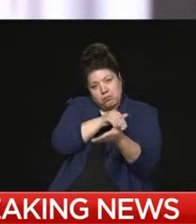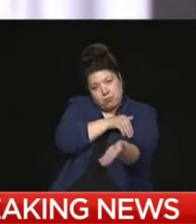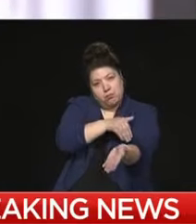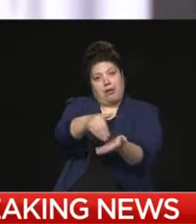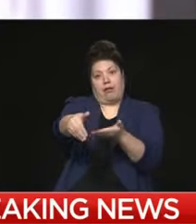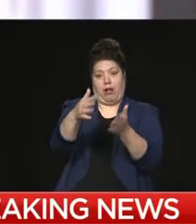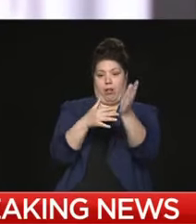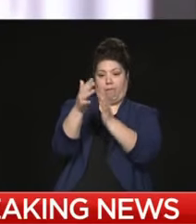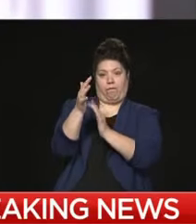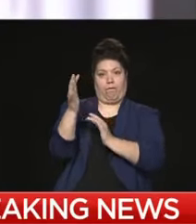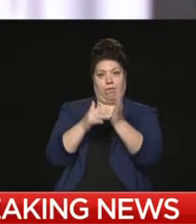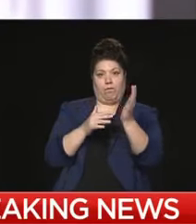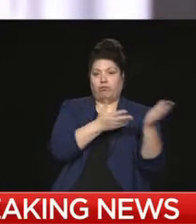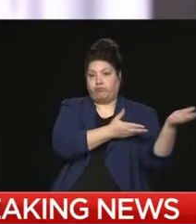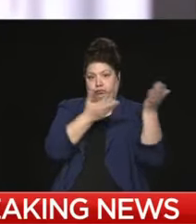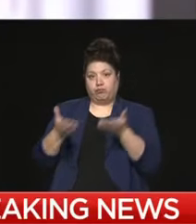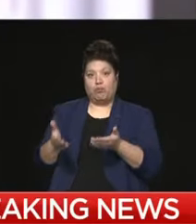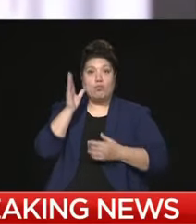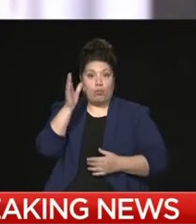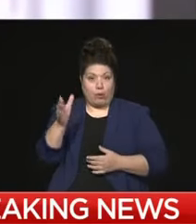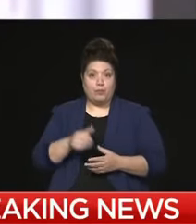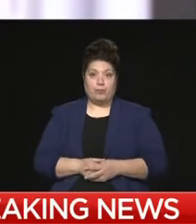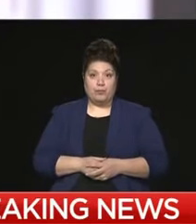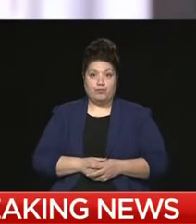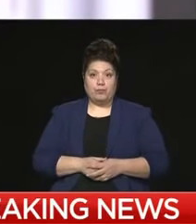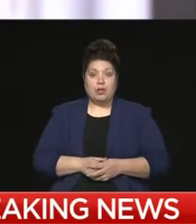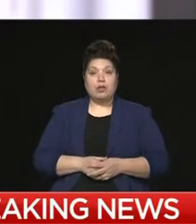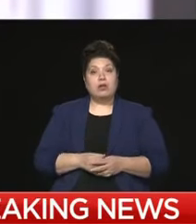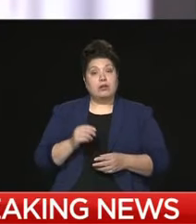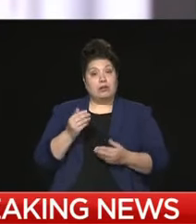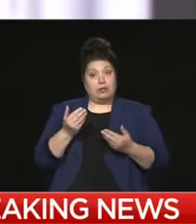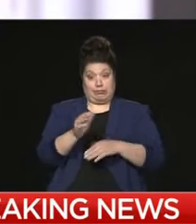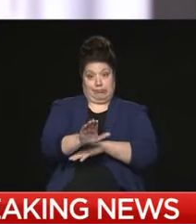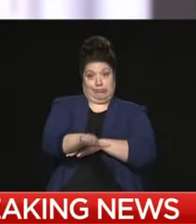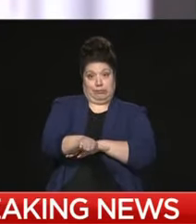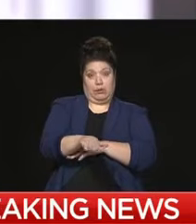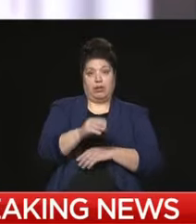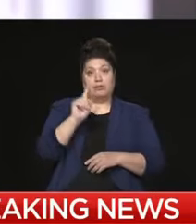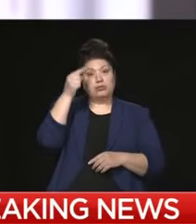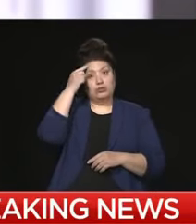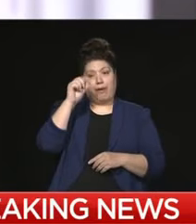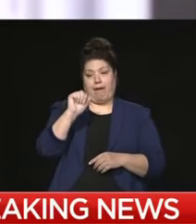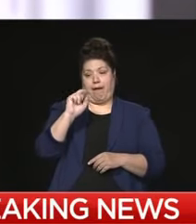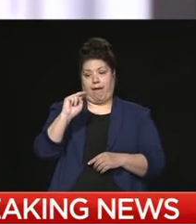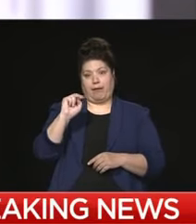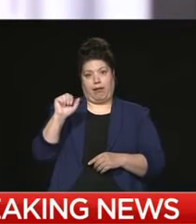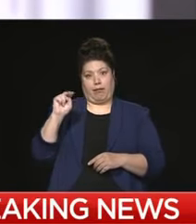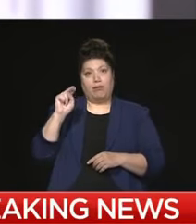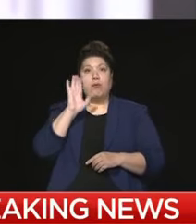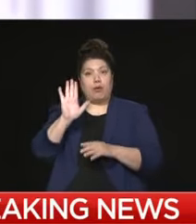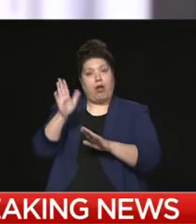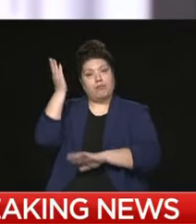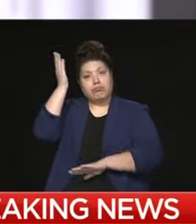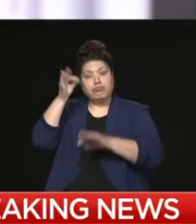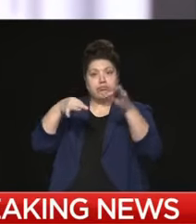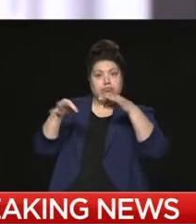today, Minister Anand will give an update about the latest developments on these